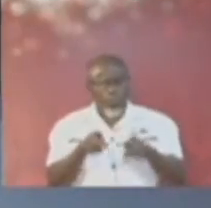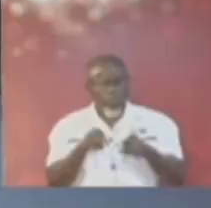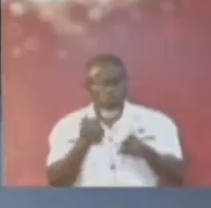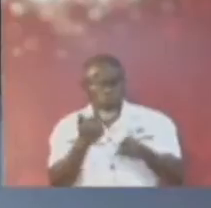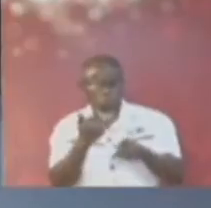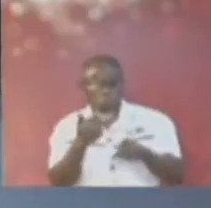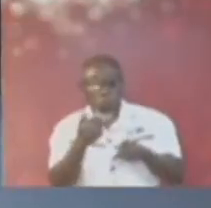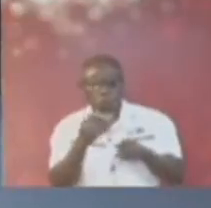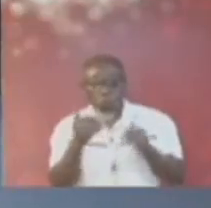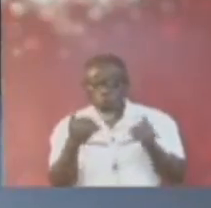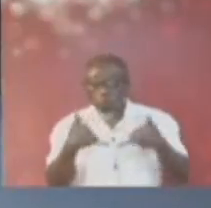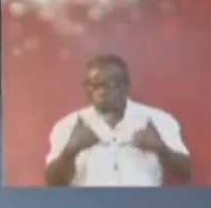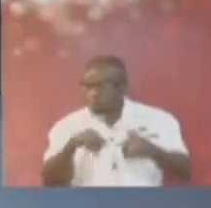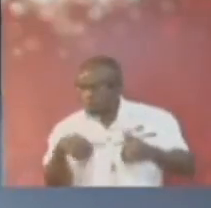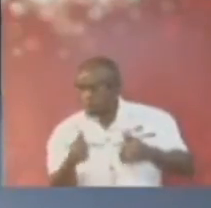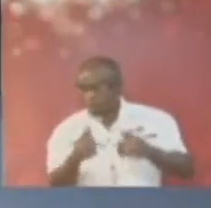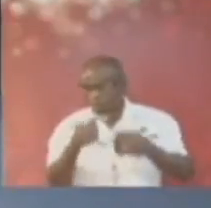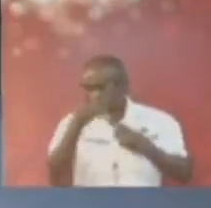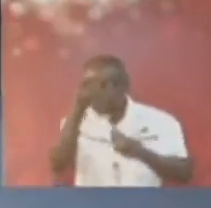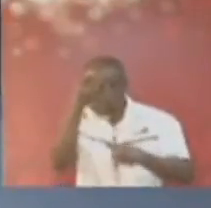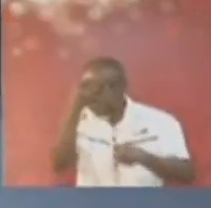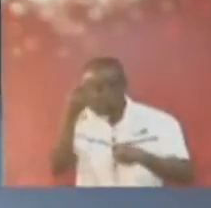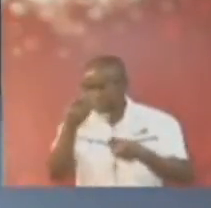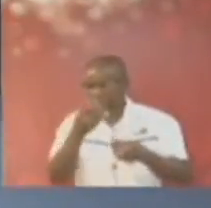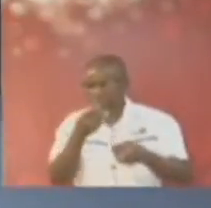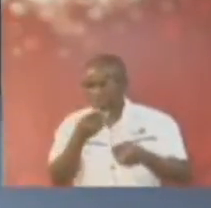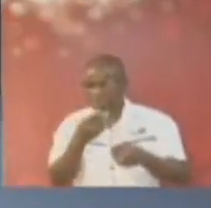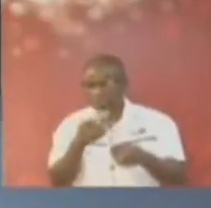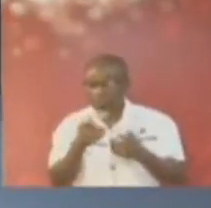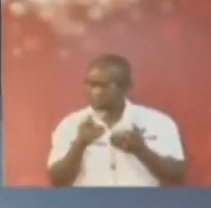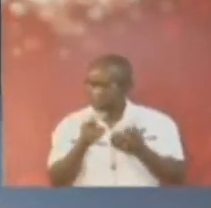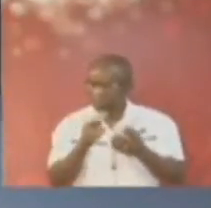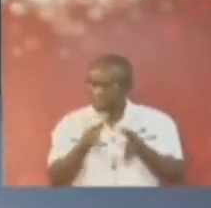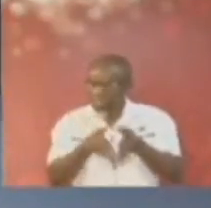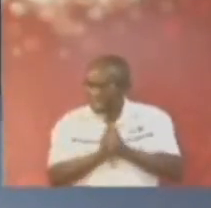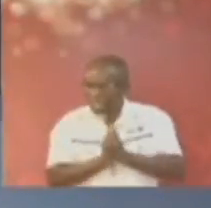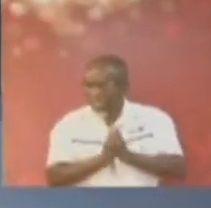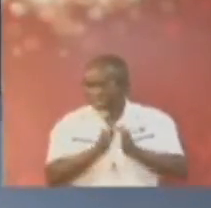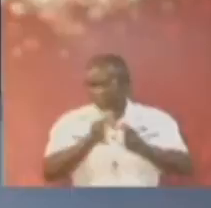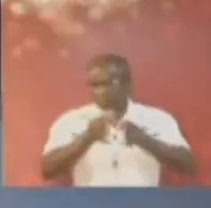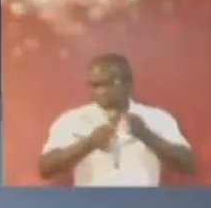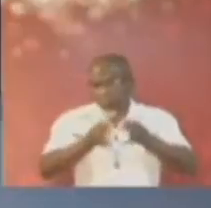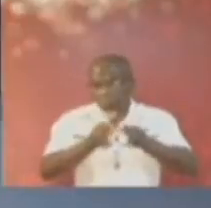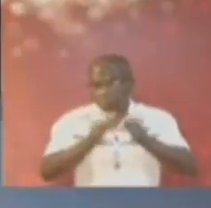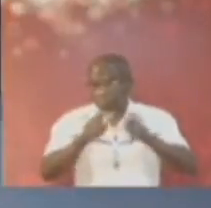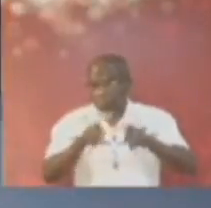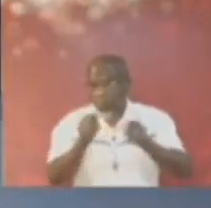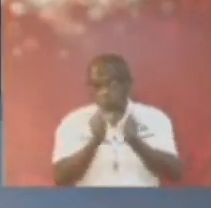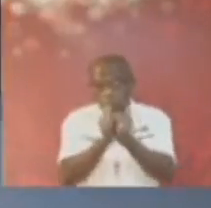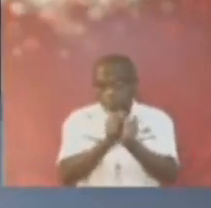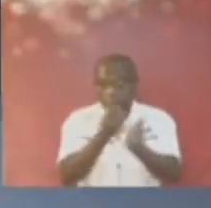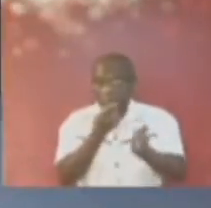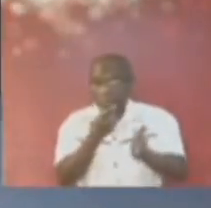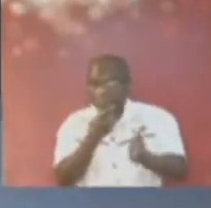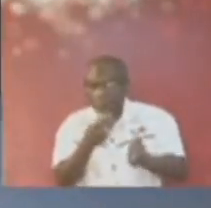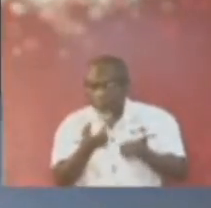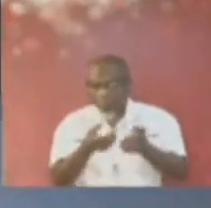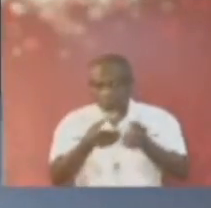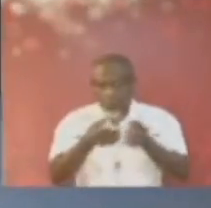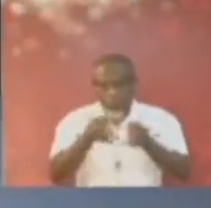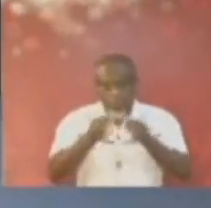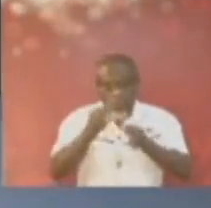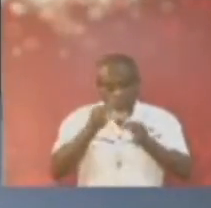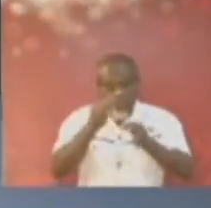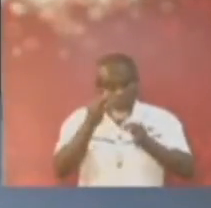comorbidities or COVID-19 related deaths here, and I was asking whether or not persons with diabetic conditions perhaps make up